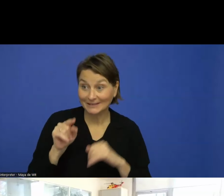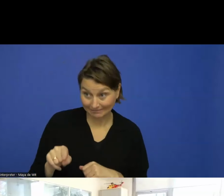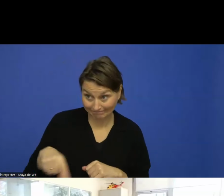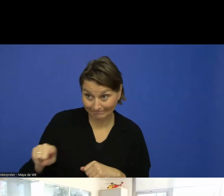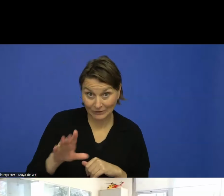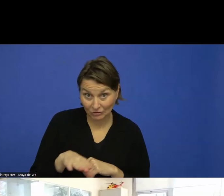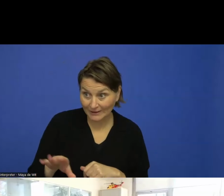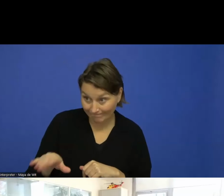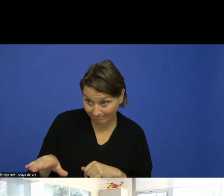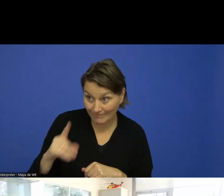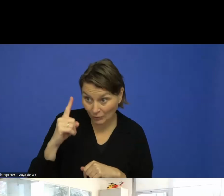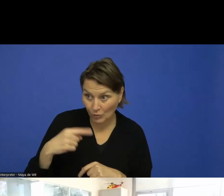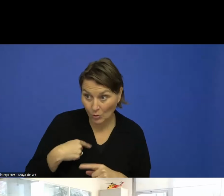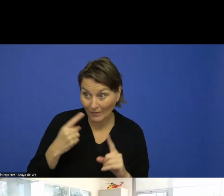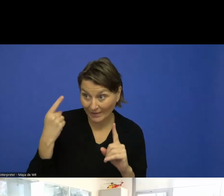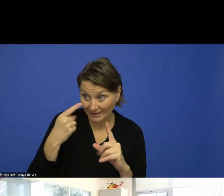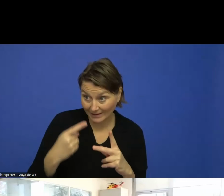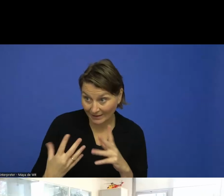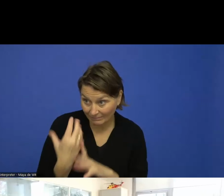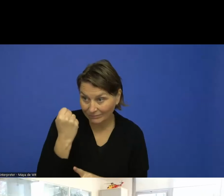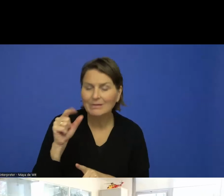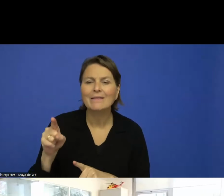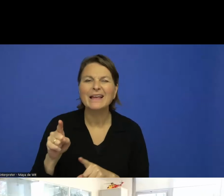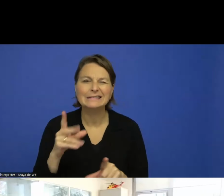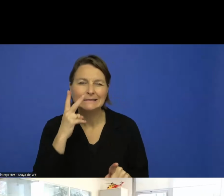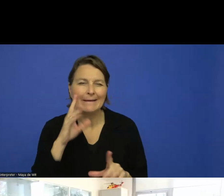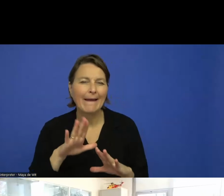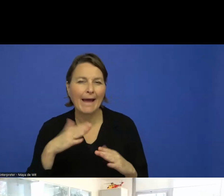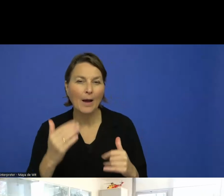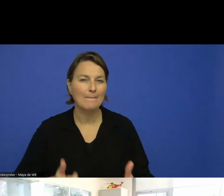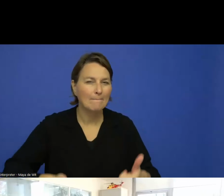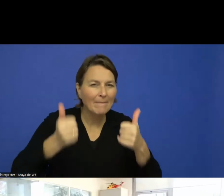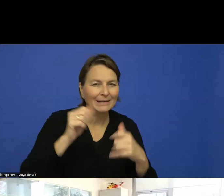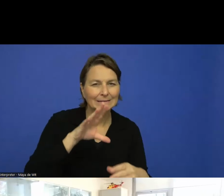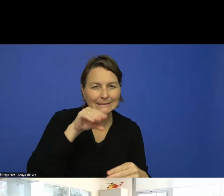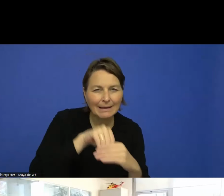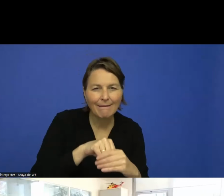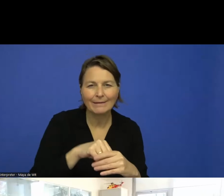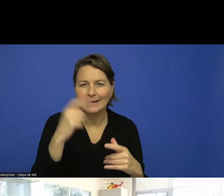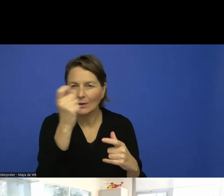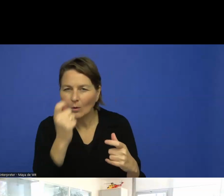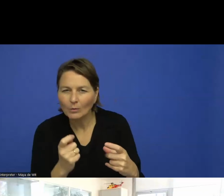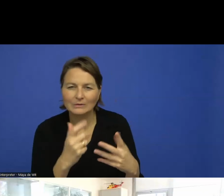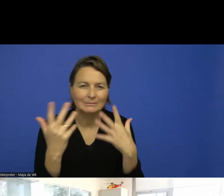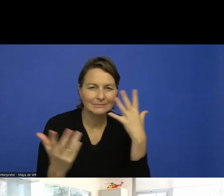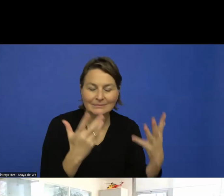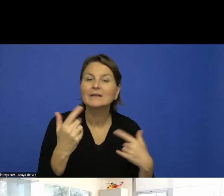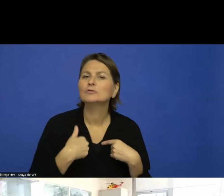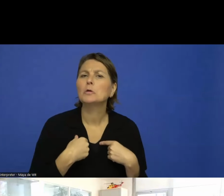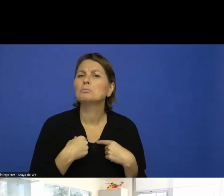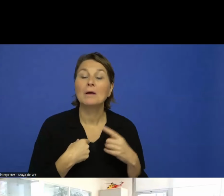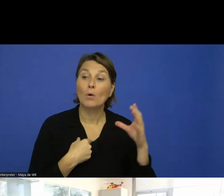they explore the parameters of inclusion, exclusion, good design, bad design around particular product